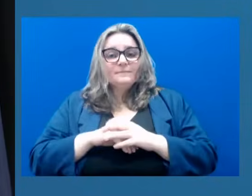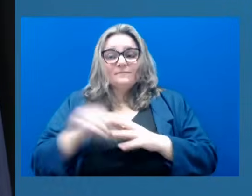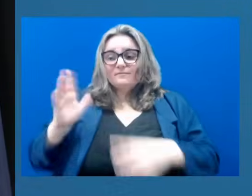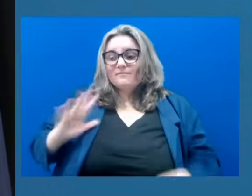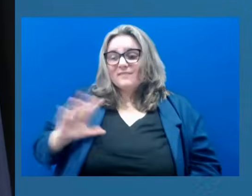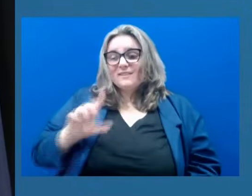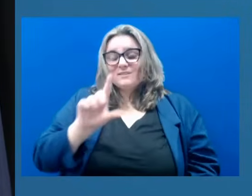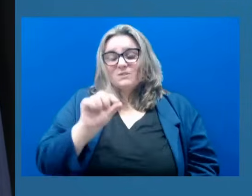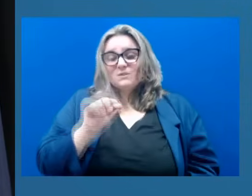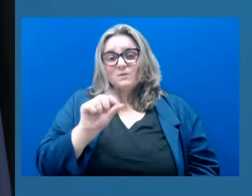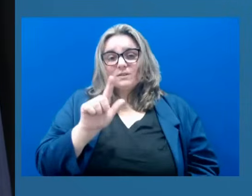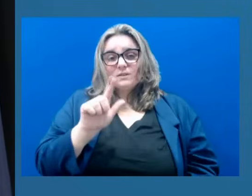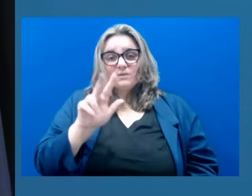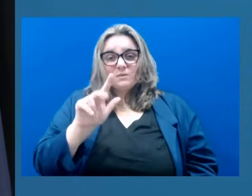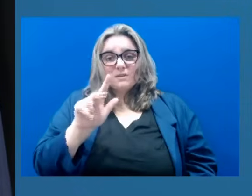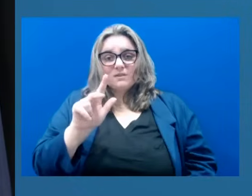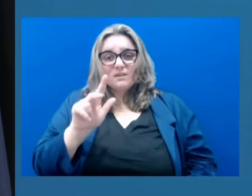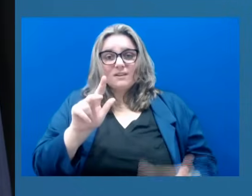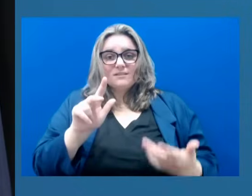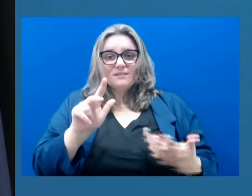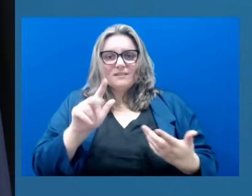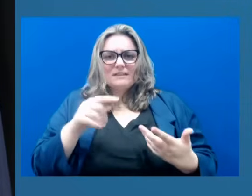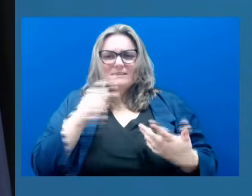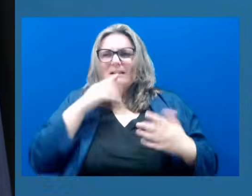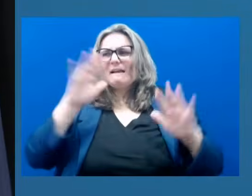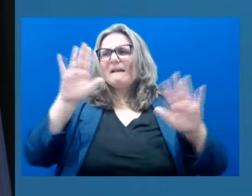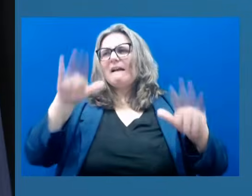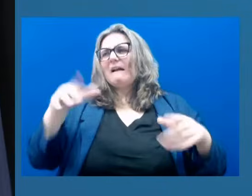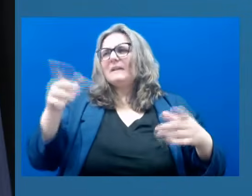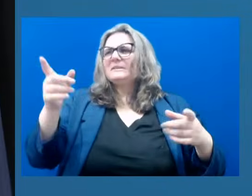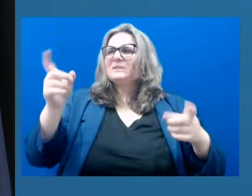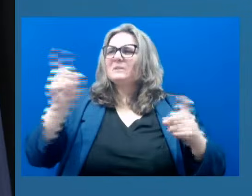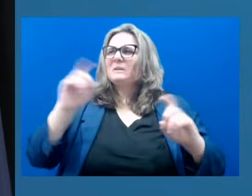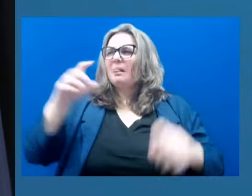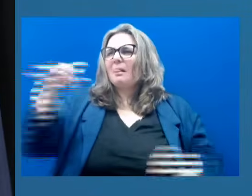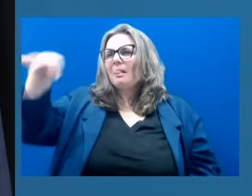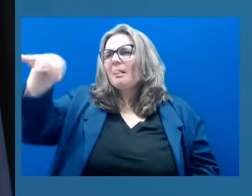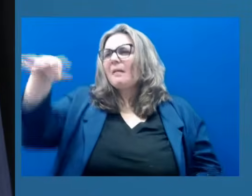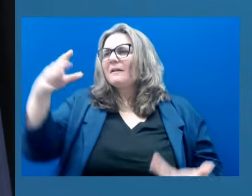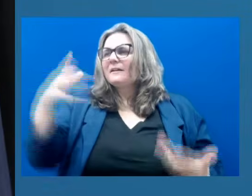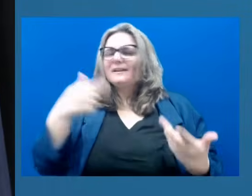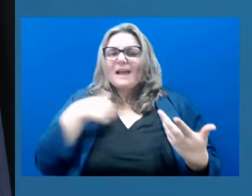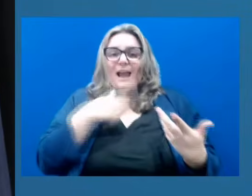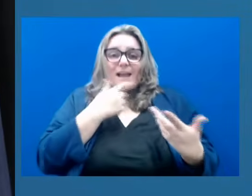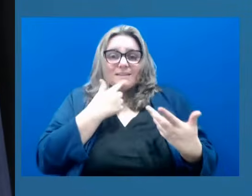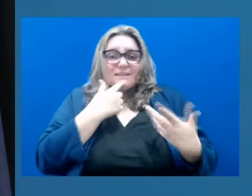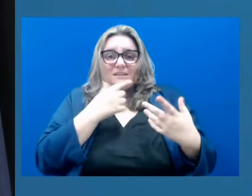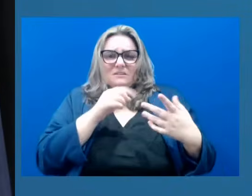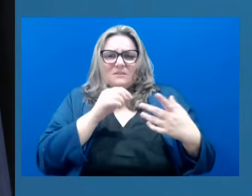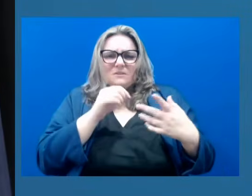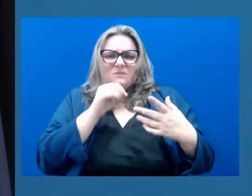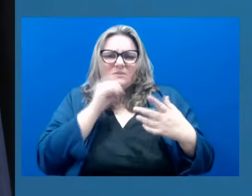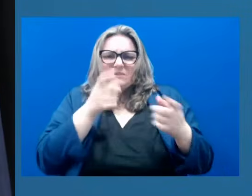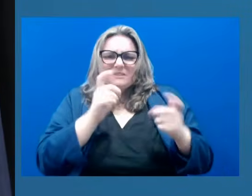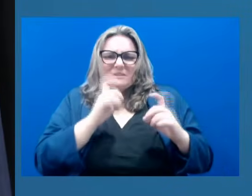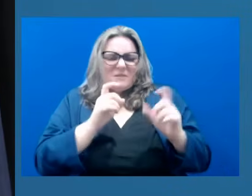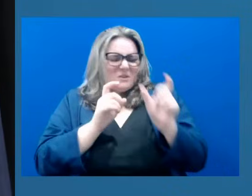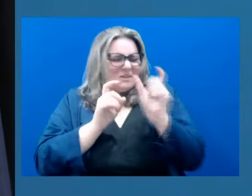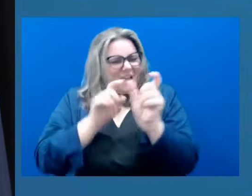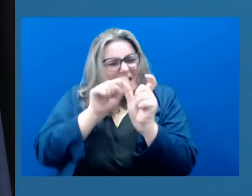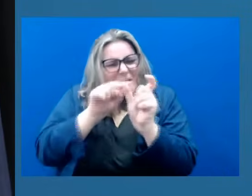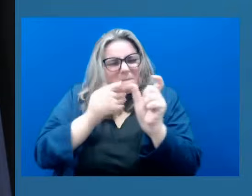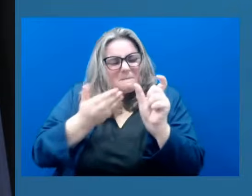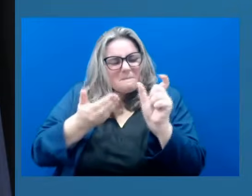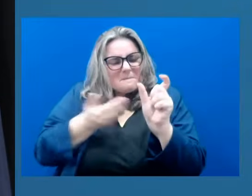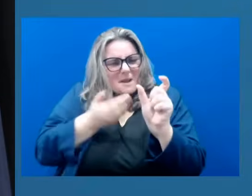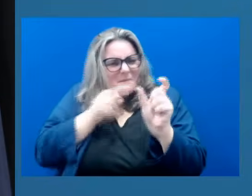just give us more carrots, right? Carrots. And I did a press conference and I said, don't give me those little bag of carrots, those little cheesy ones. You just kind of wonder they made in a factory